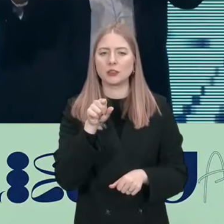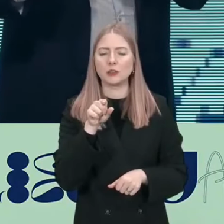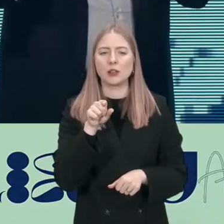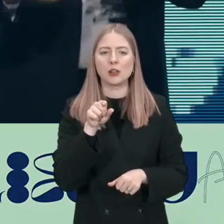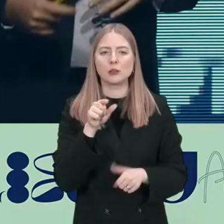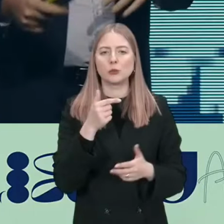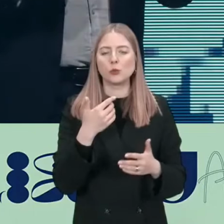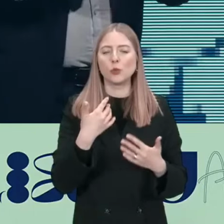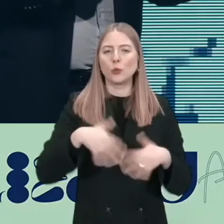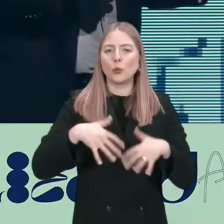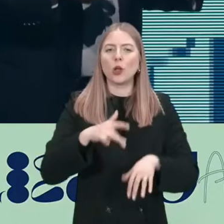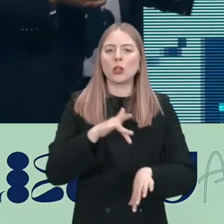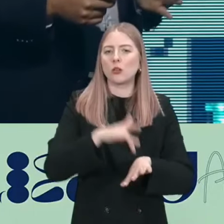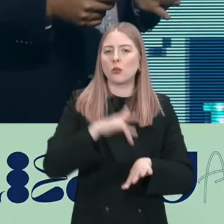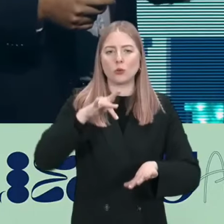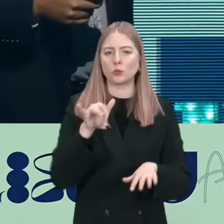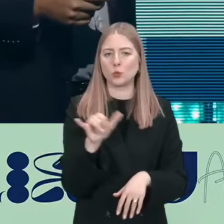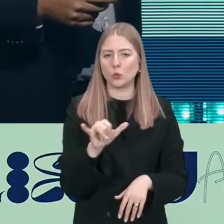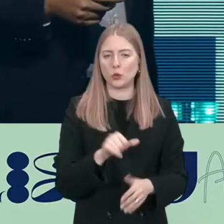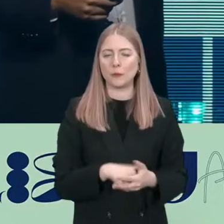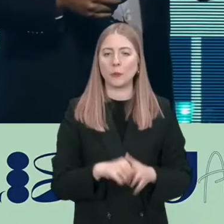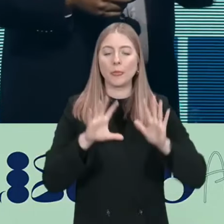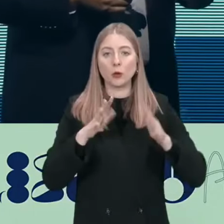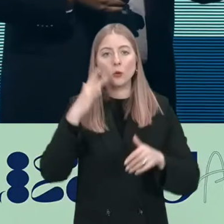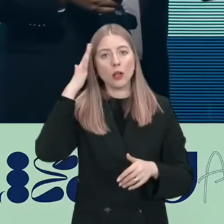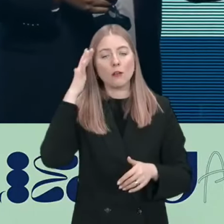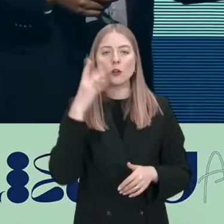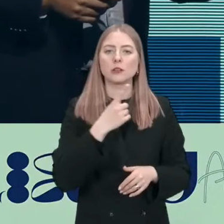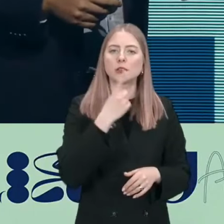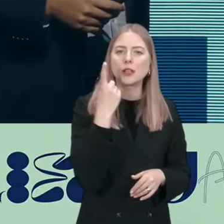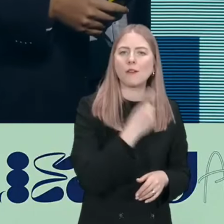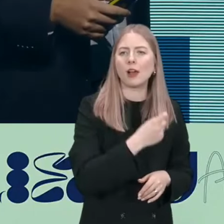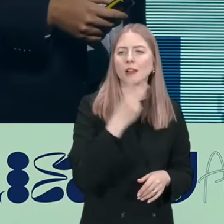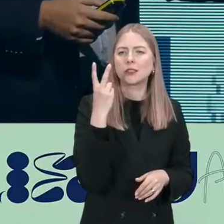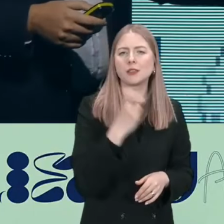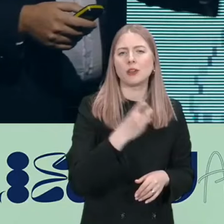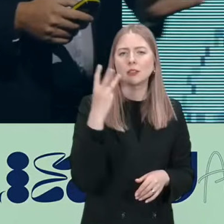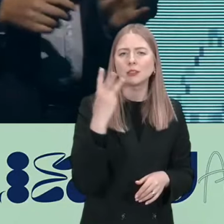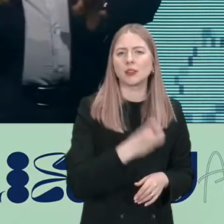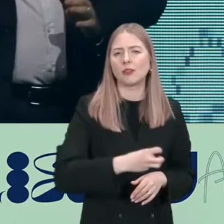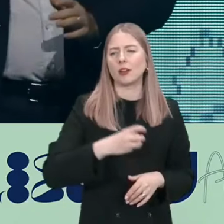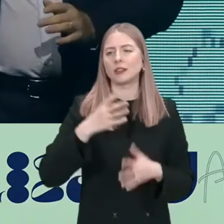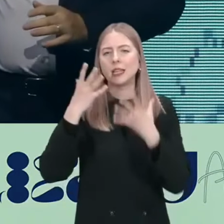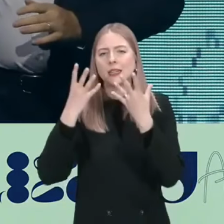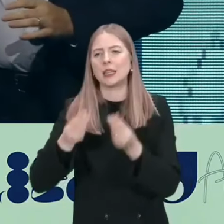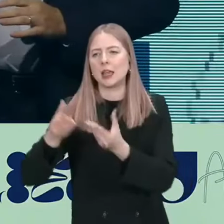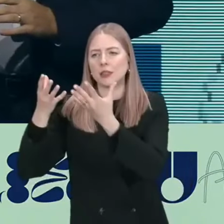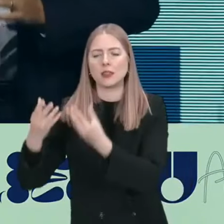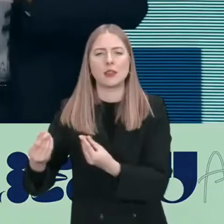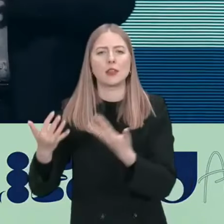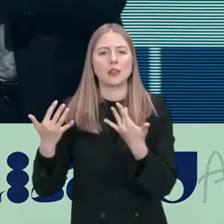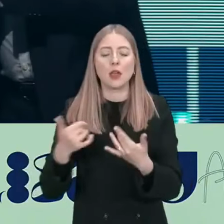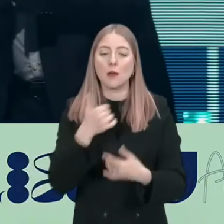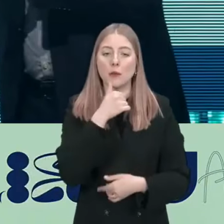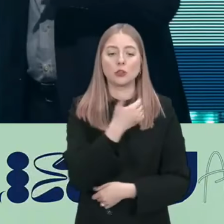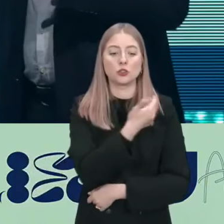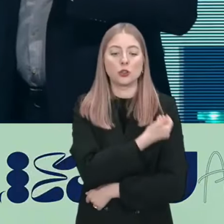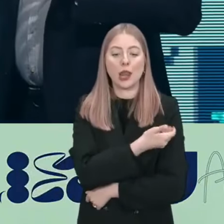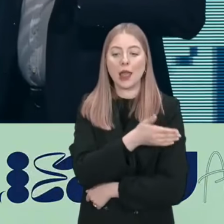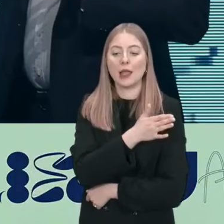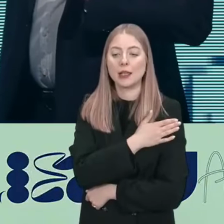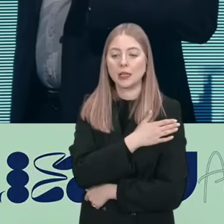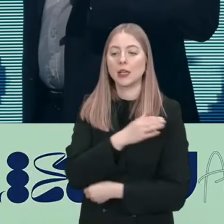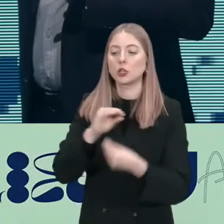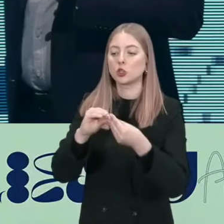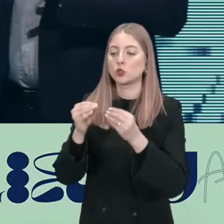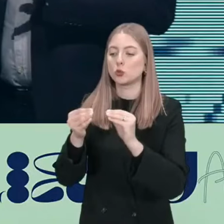and only think about how Lithuania is impacted by the rules or by the agreements we make with Poland, you're missing the biggest part. So you need to stretch